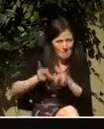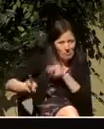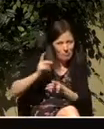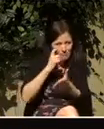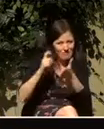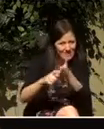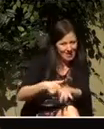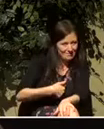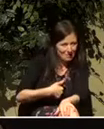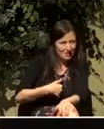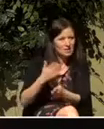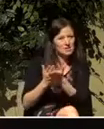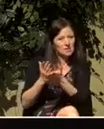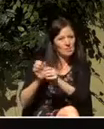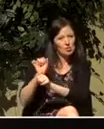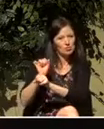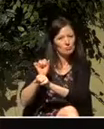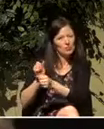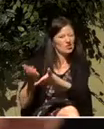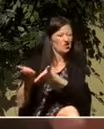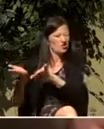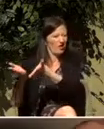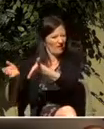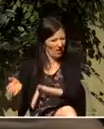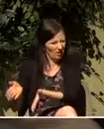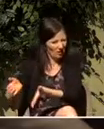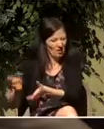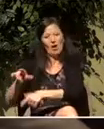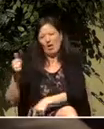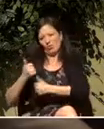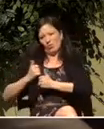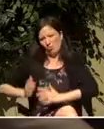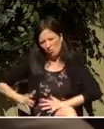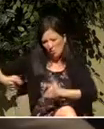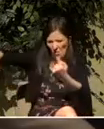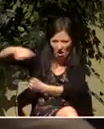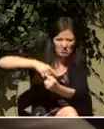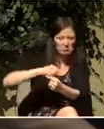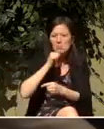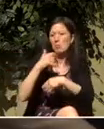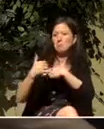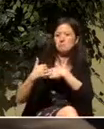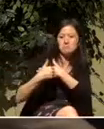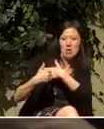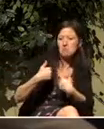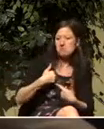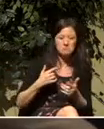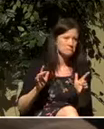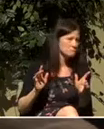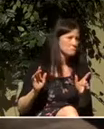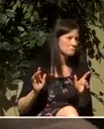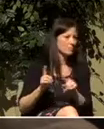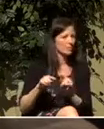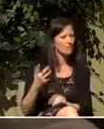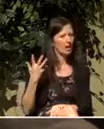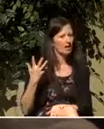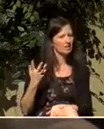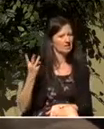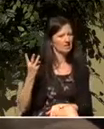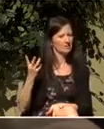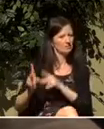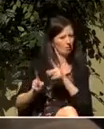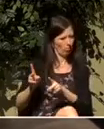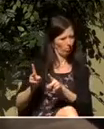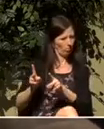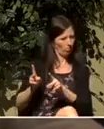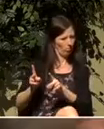of servants from the high priest that were there, as well as some other officials. They didn't bother me much, but there were 5 or 6 of the temple guard who I